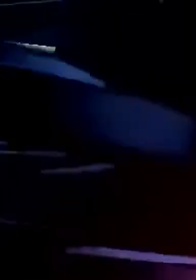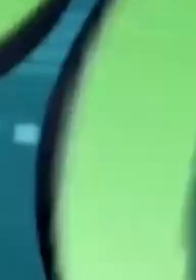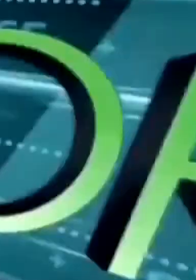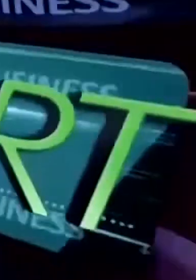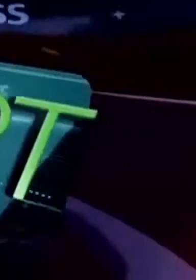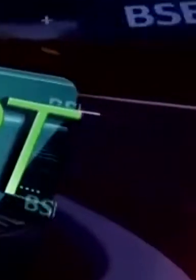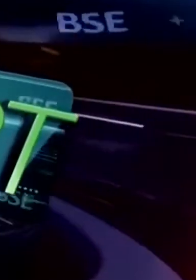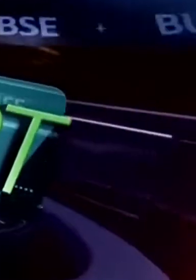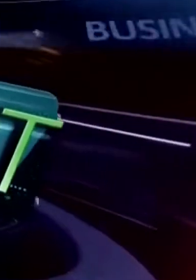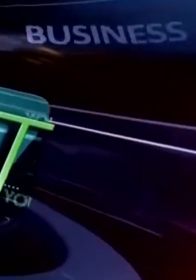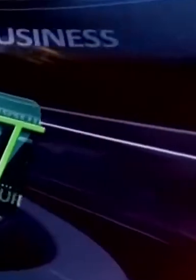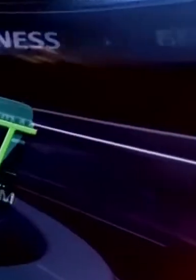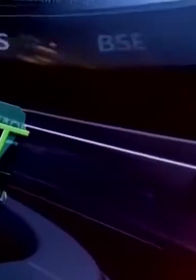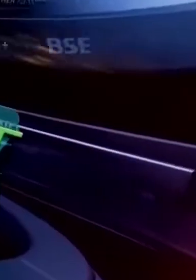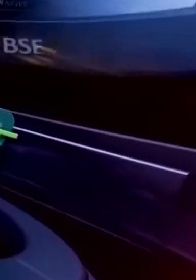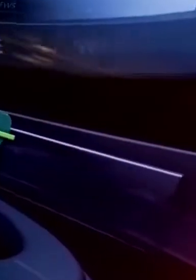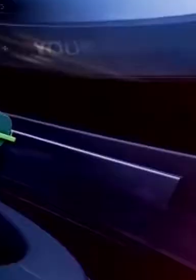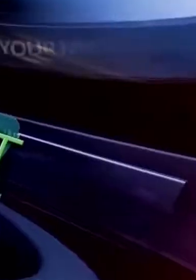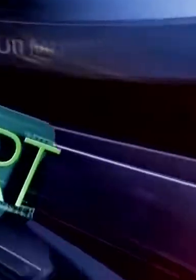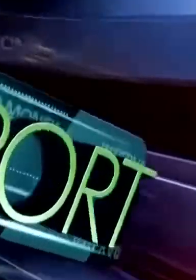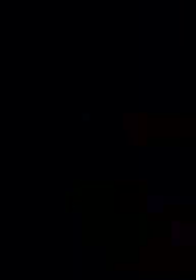life.